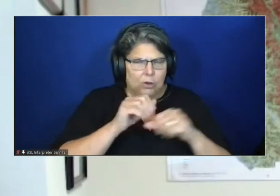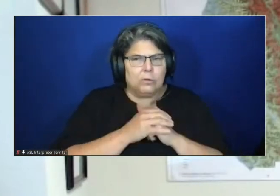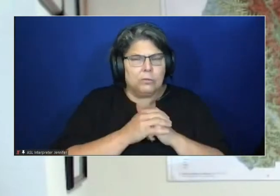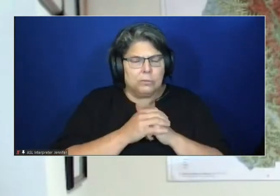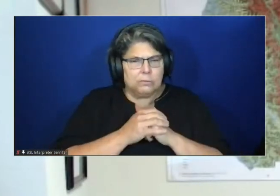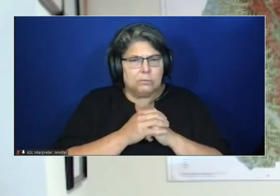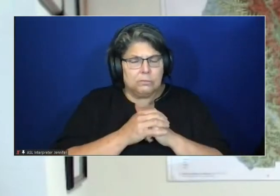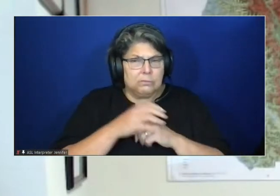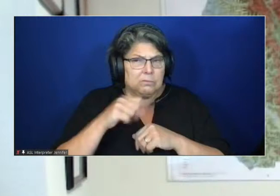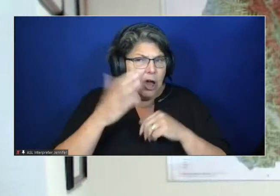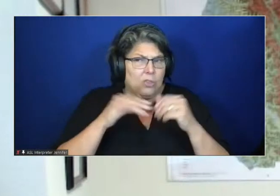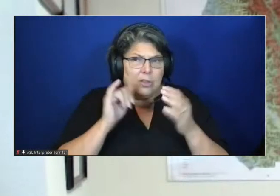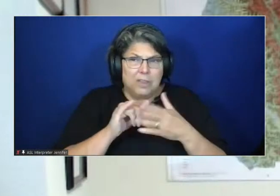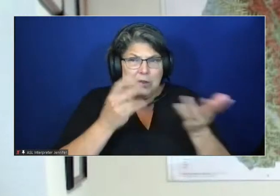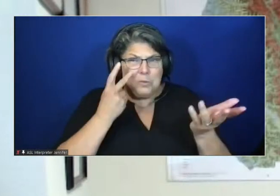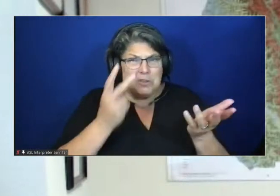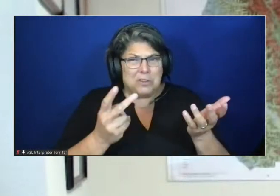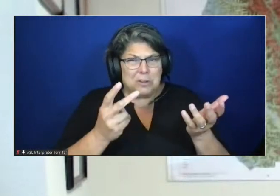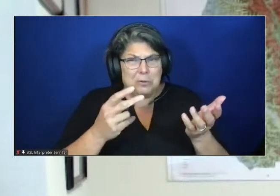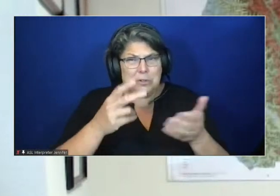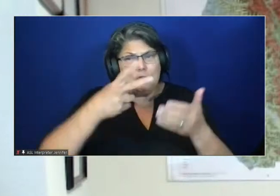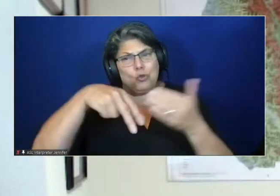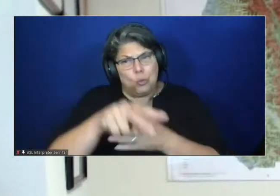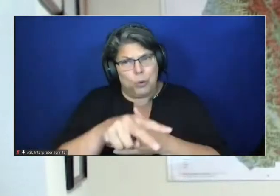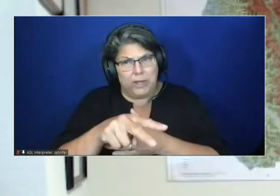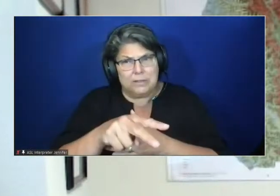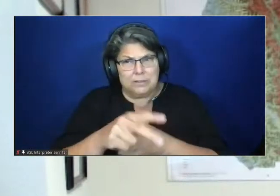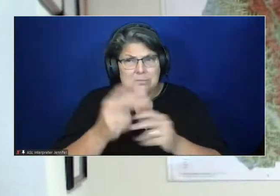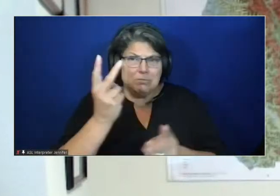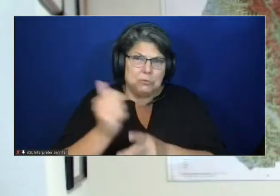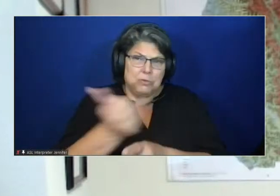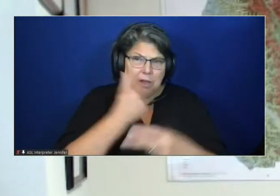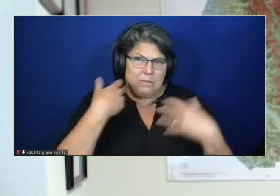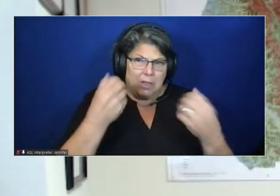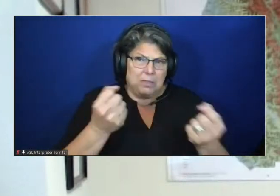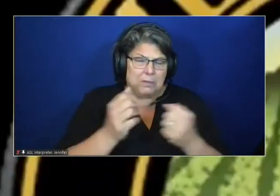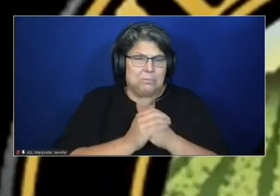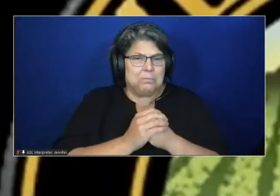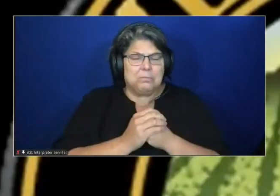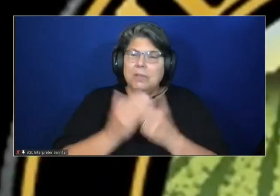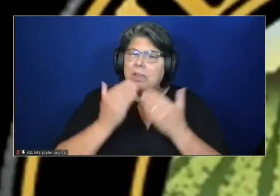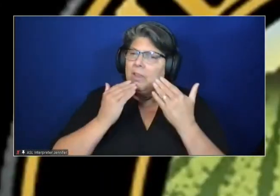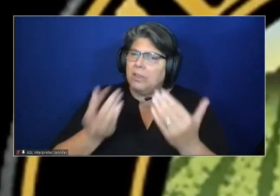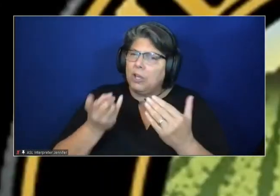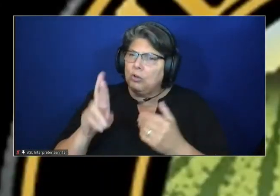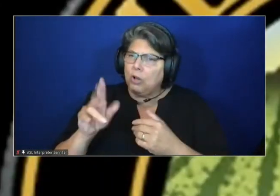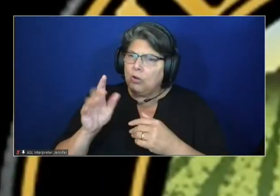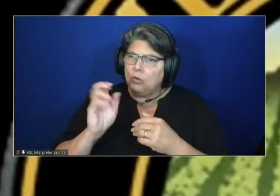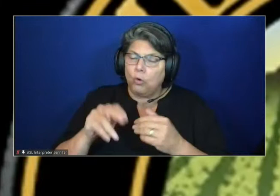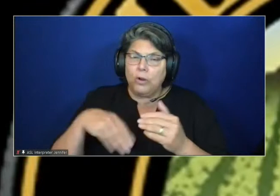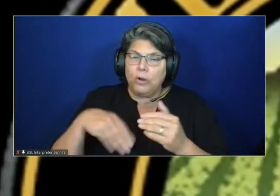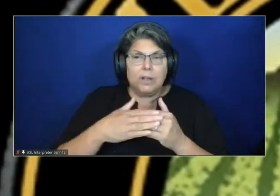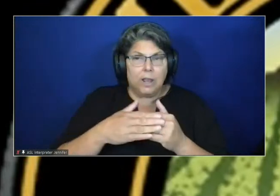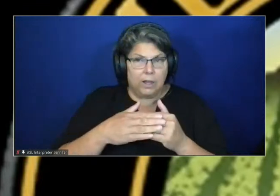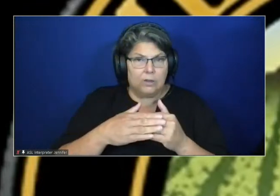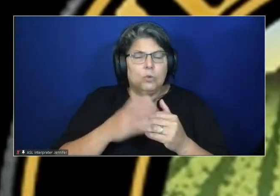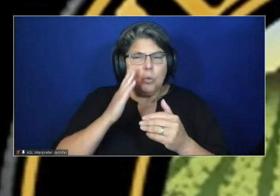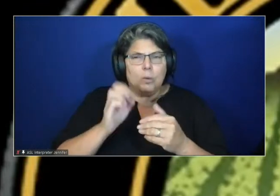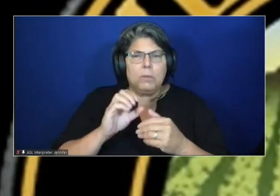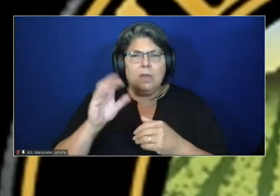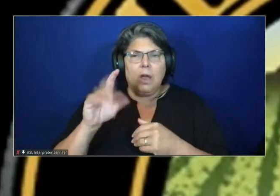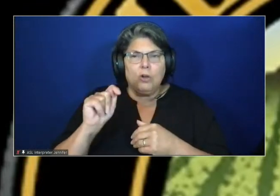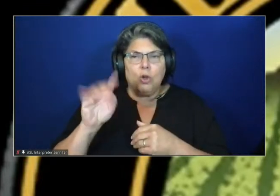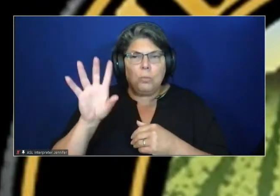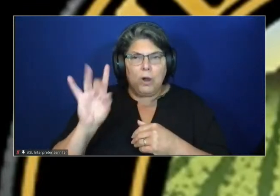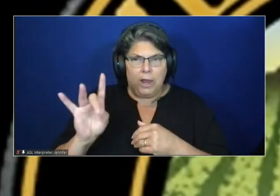Otherwise, we'll see you next in 2 weeks. Stay well. Thank you, Dr. Coren. Our next update will be scheduled for October 8th.